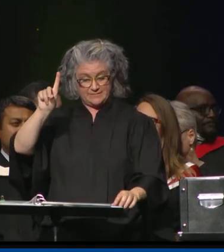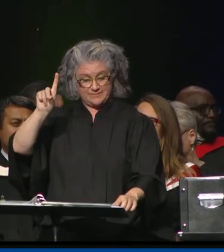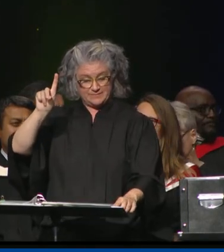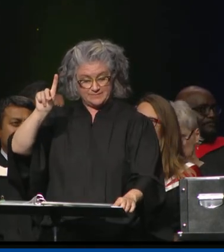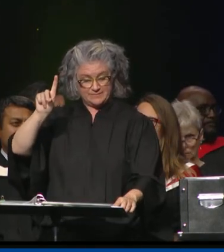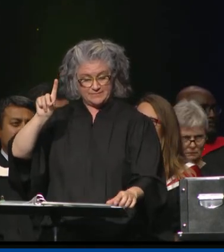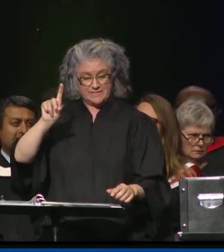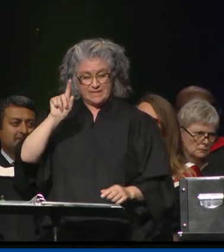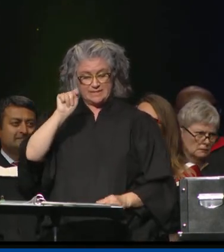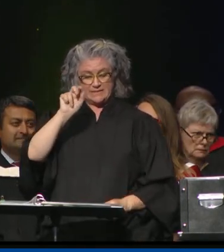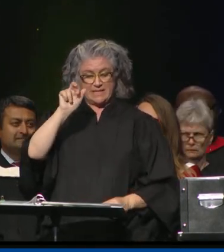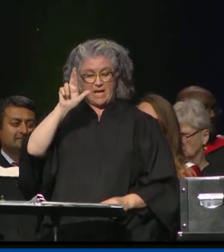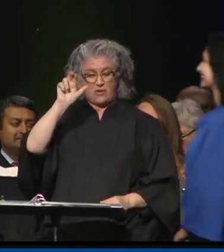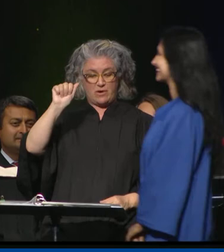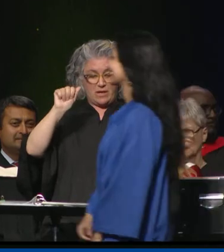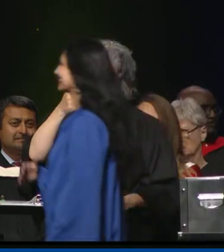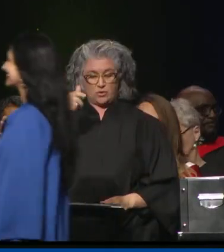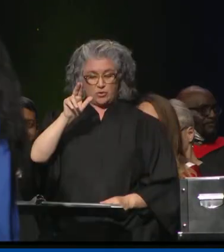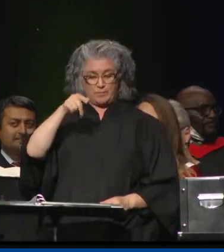Antara Gupta.